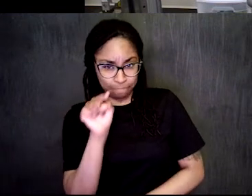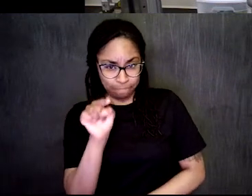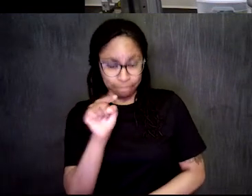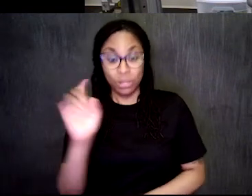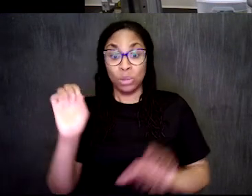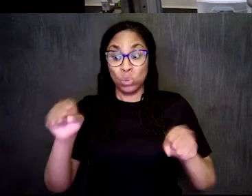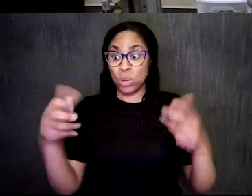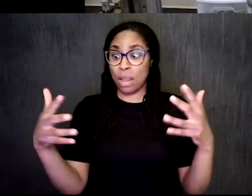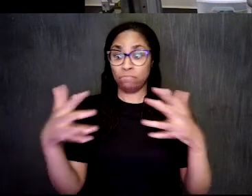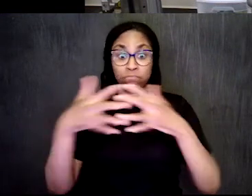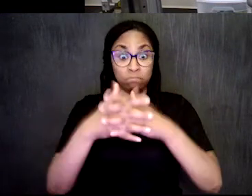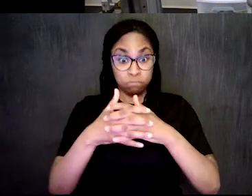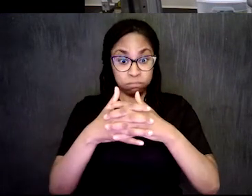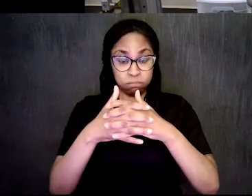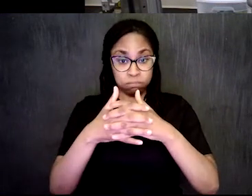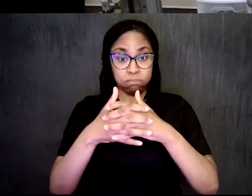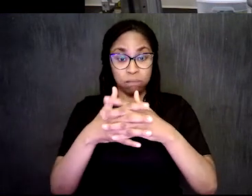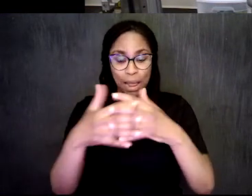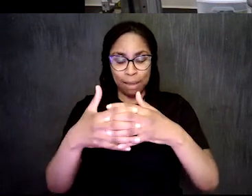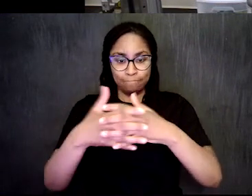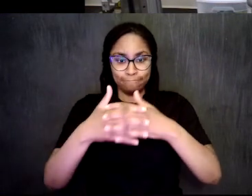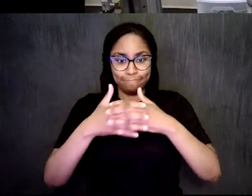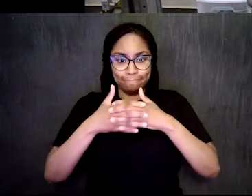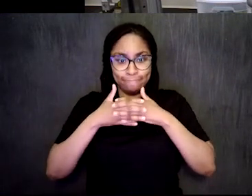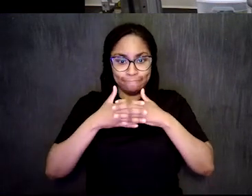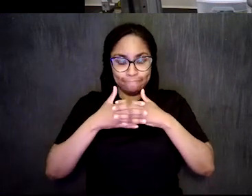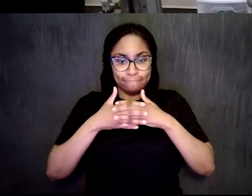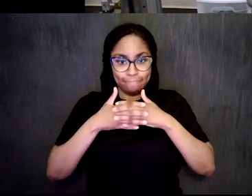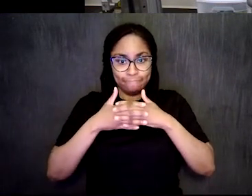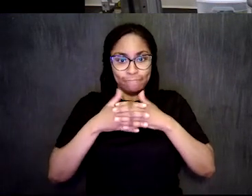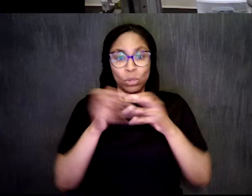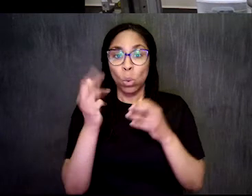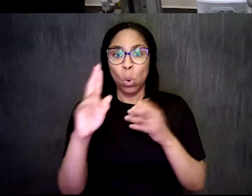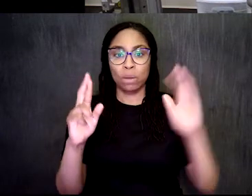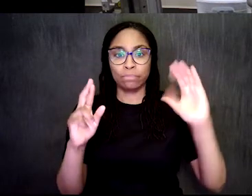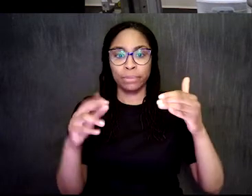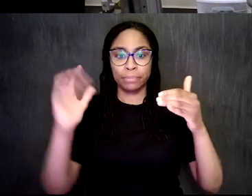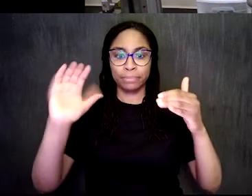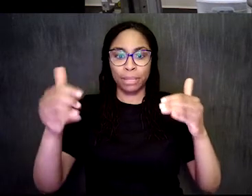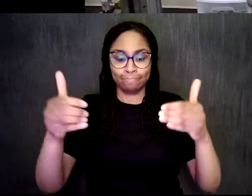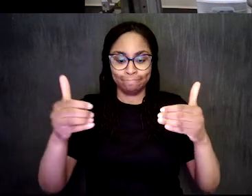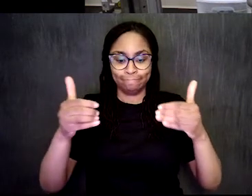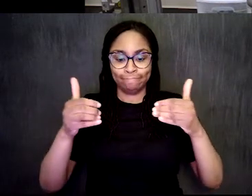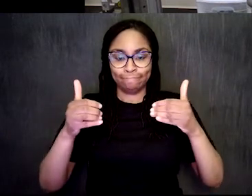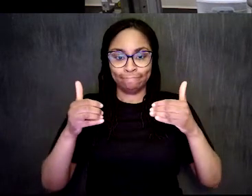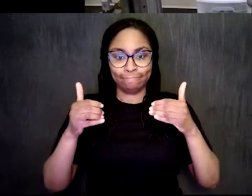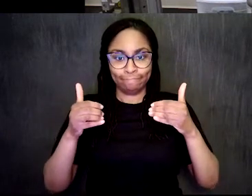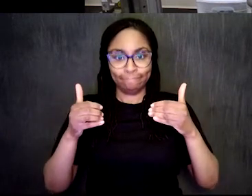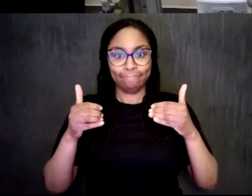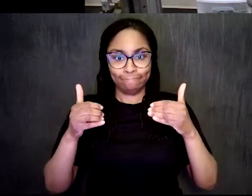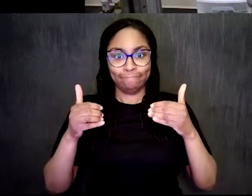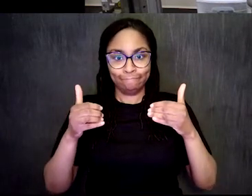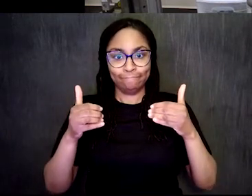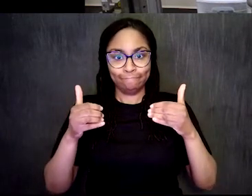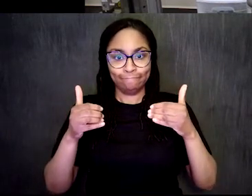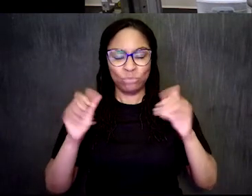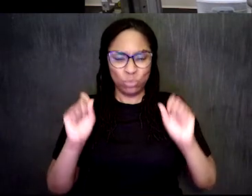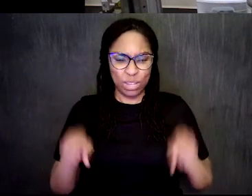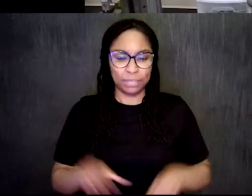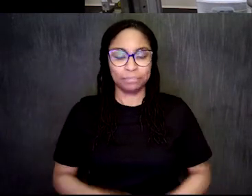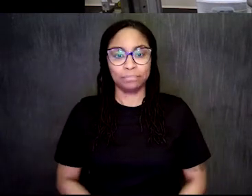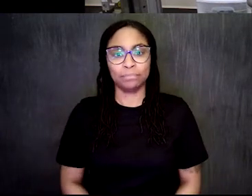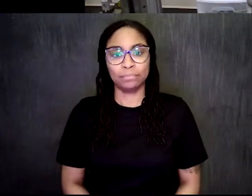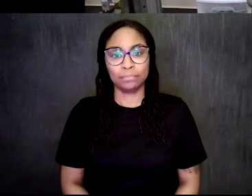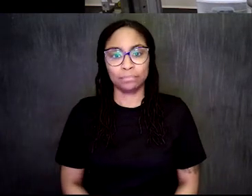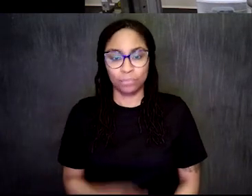chest. You can either interlace your fingers and squeeze the knees towards your chest, or you can just put one hand on each of your knees and bring